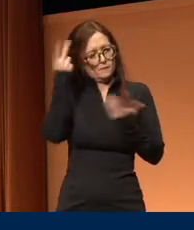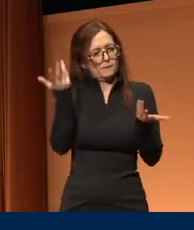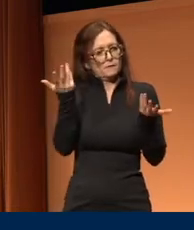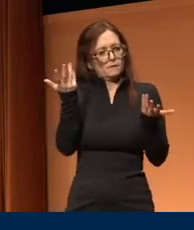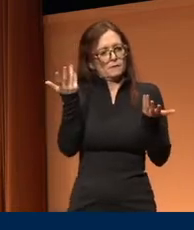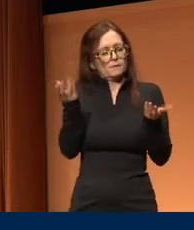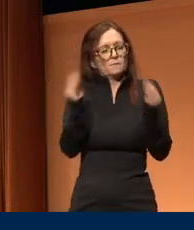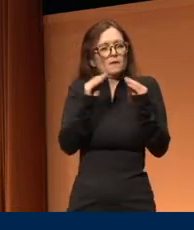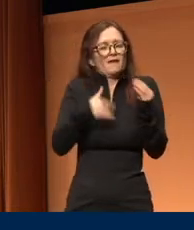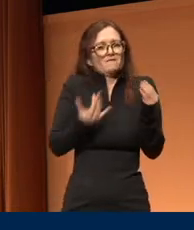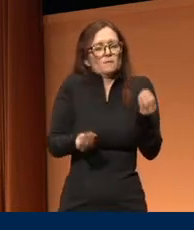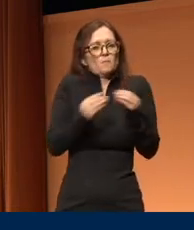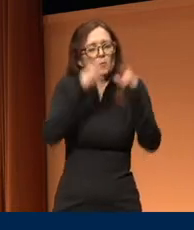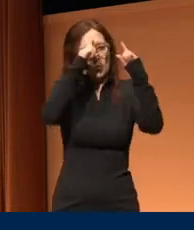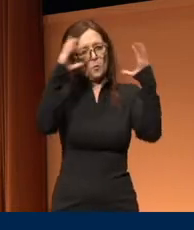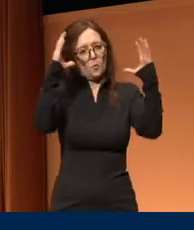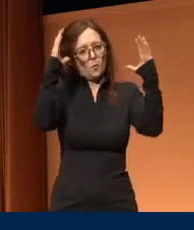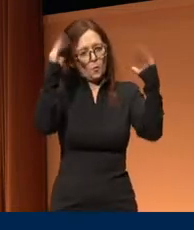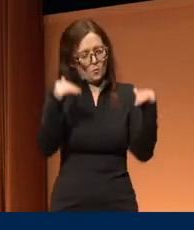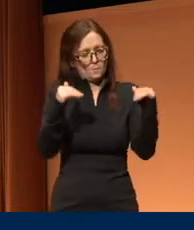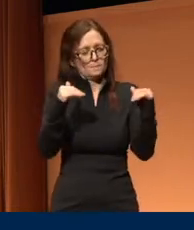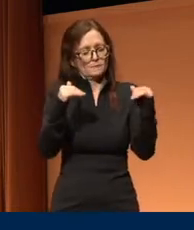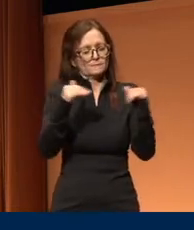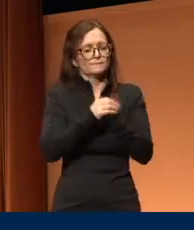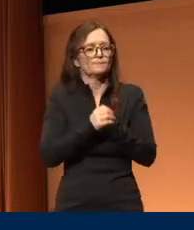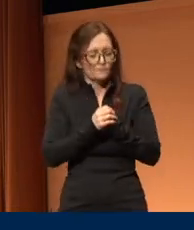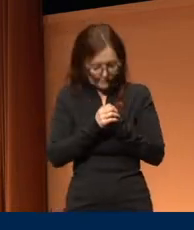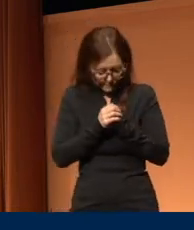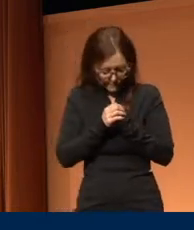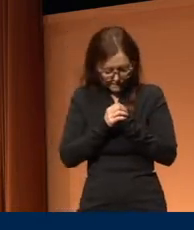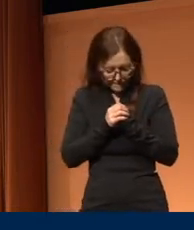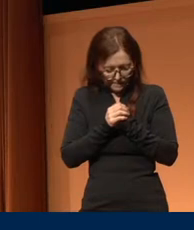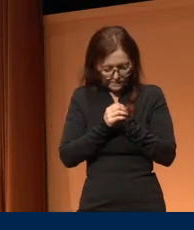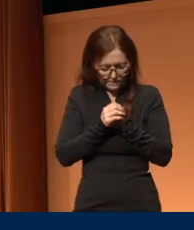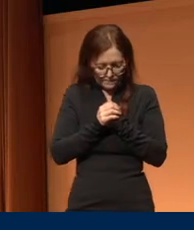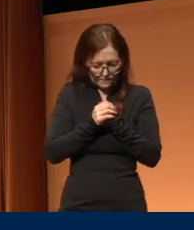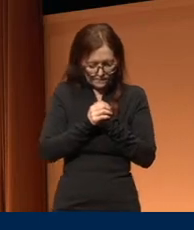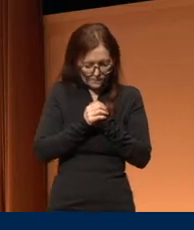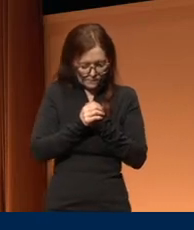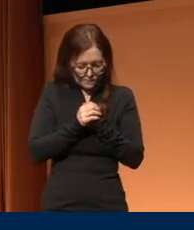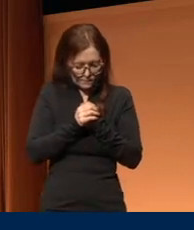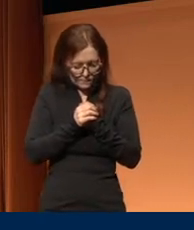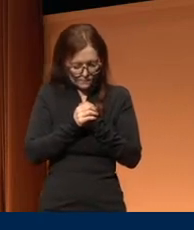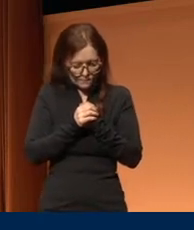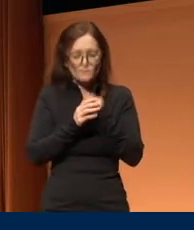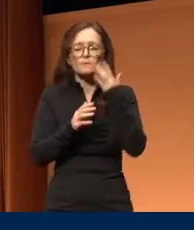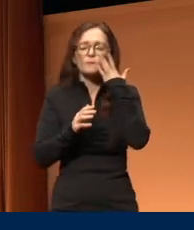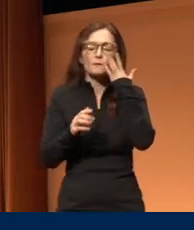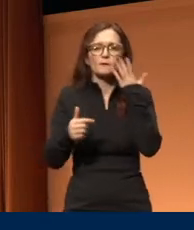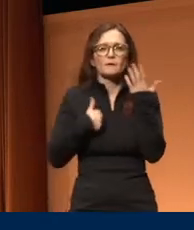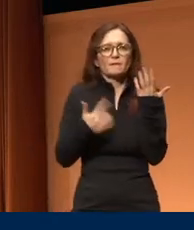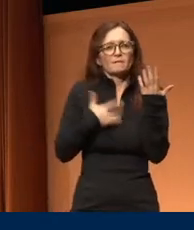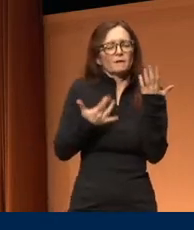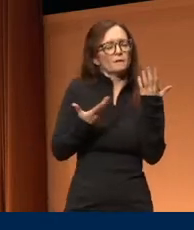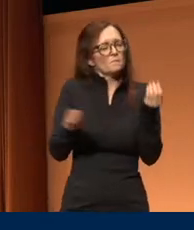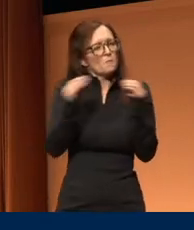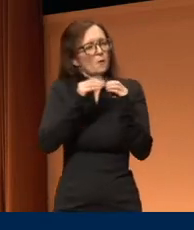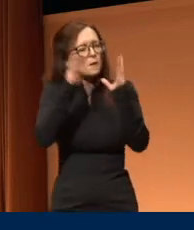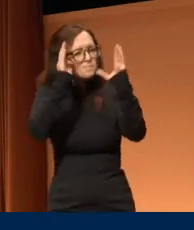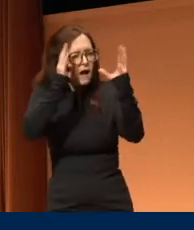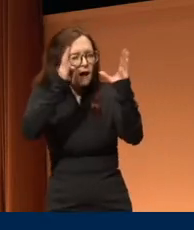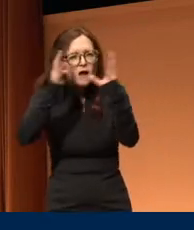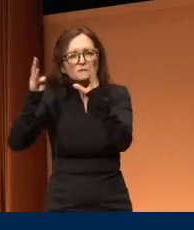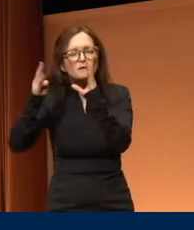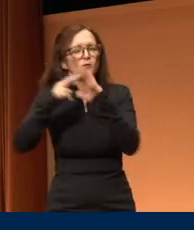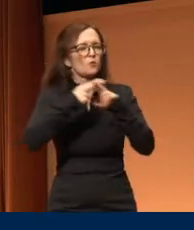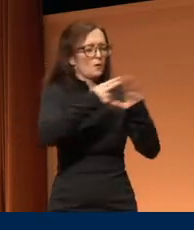gives me hope. End of quote. Primed by those striking few exchanges, I started paying attention to the markers of